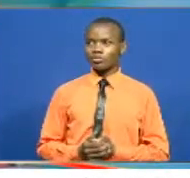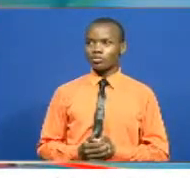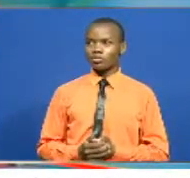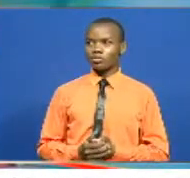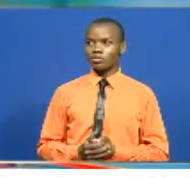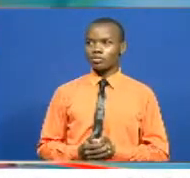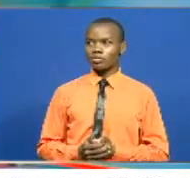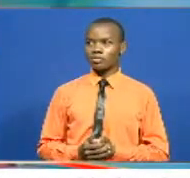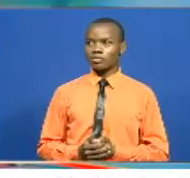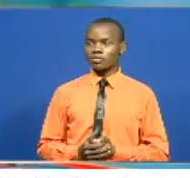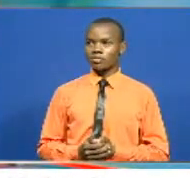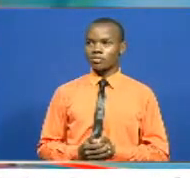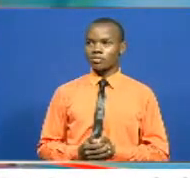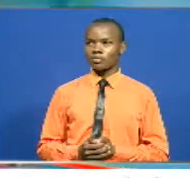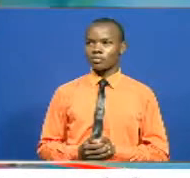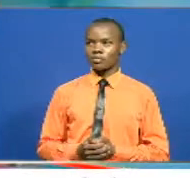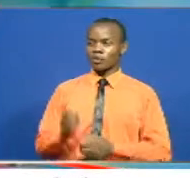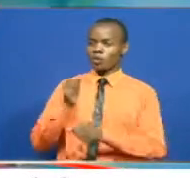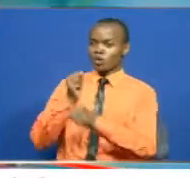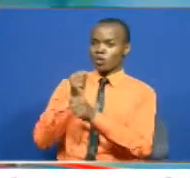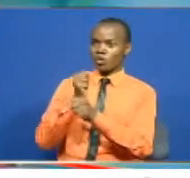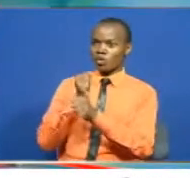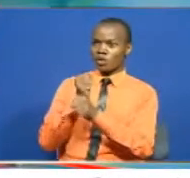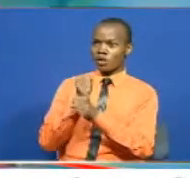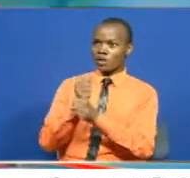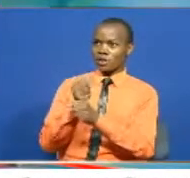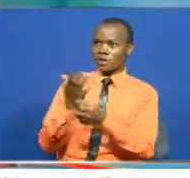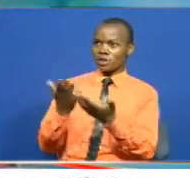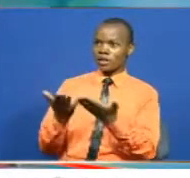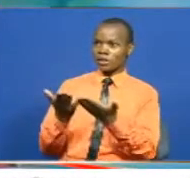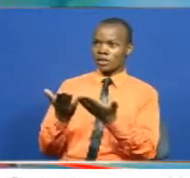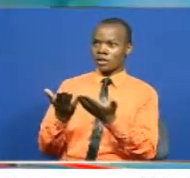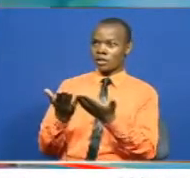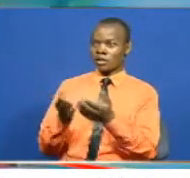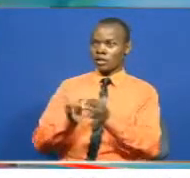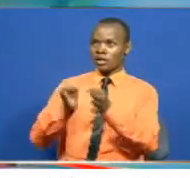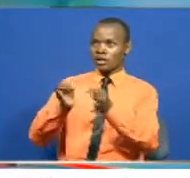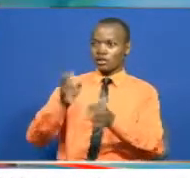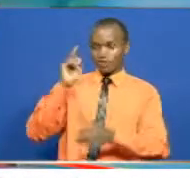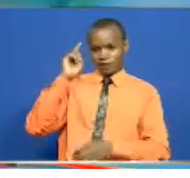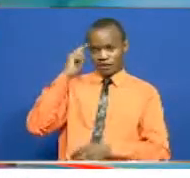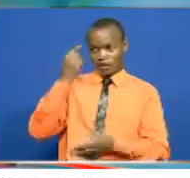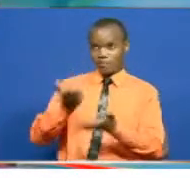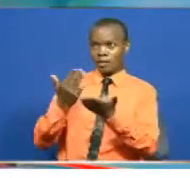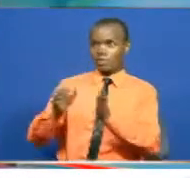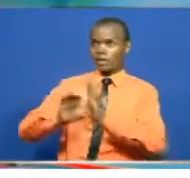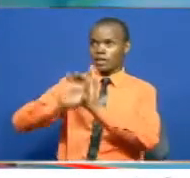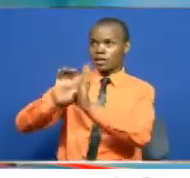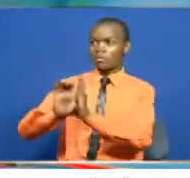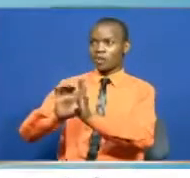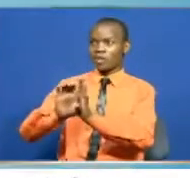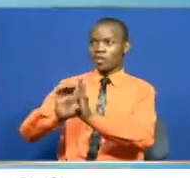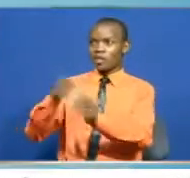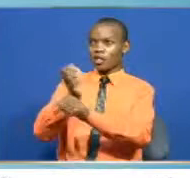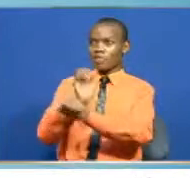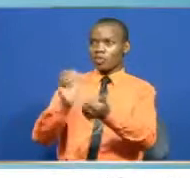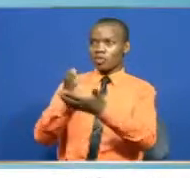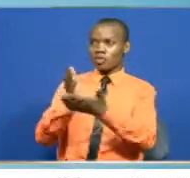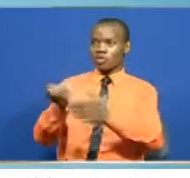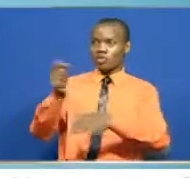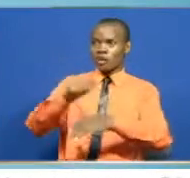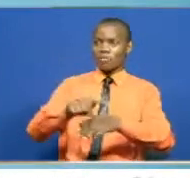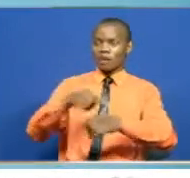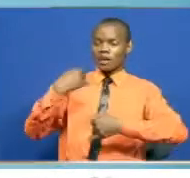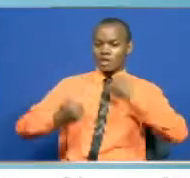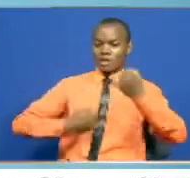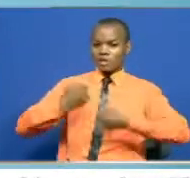It's been a little bit of a hustle. Honestly, if you think about it, for example, I wasn't able to come and join the team in the